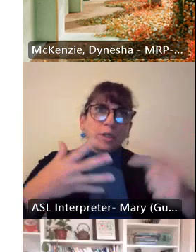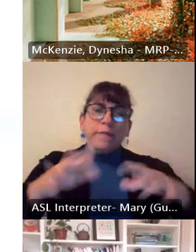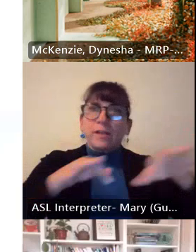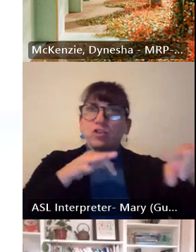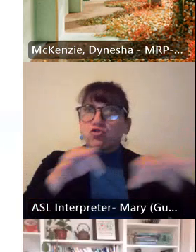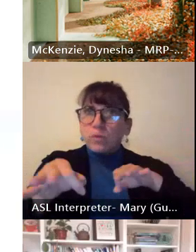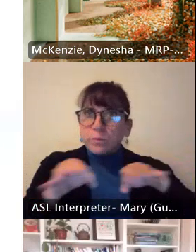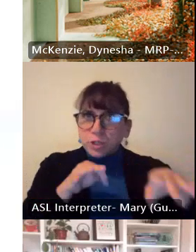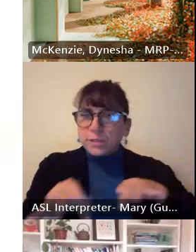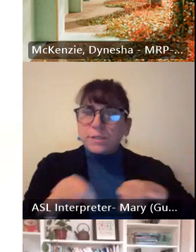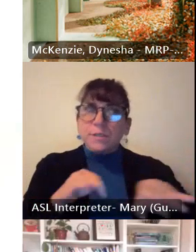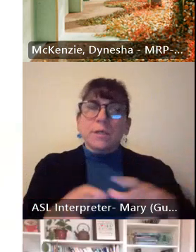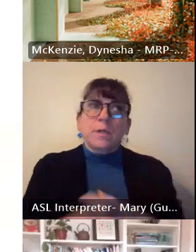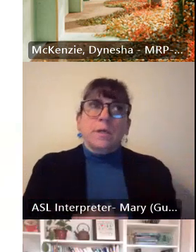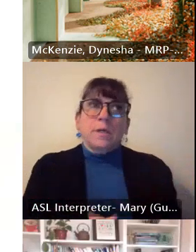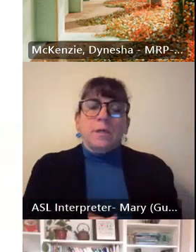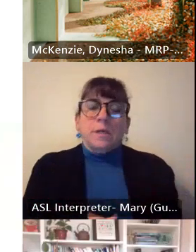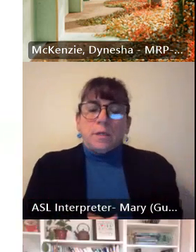descriptions of